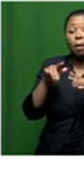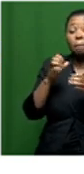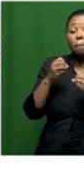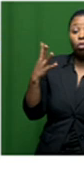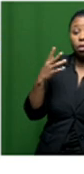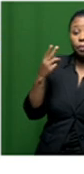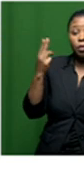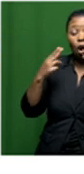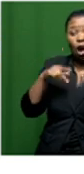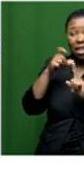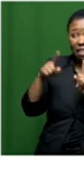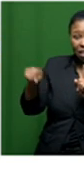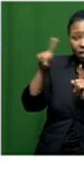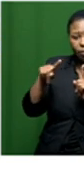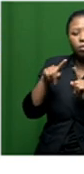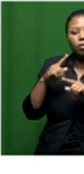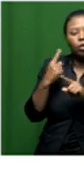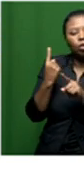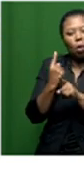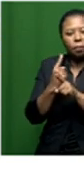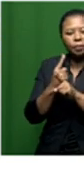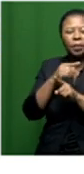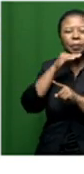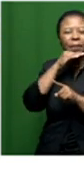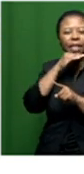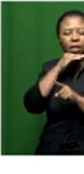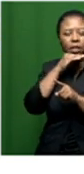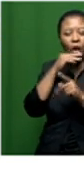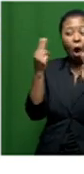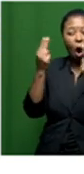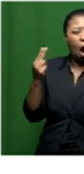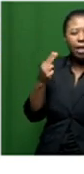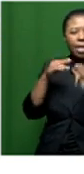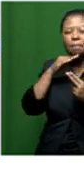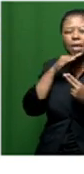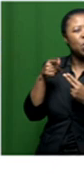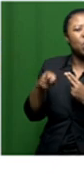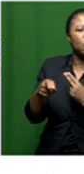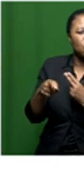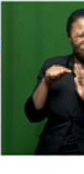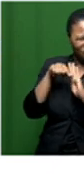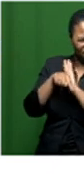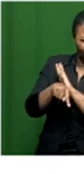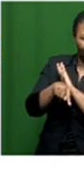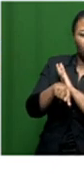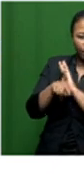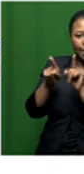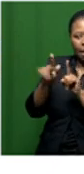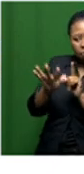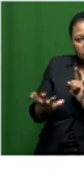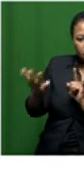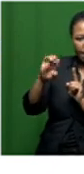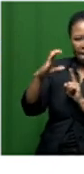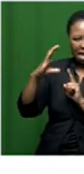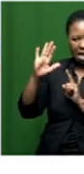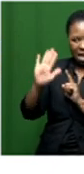these artists were always searching for a deeper meaning within their art practice. And the common thread is that they're all from the Eastern Cape. And